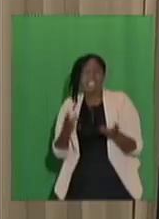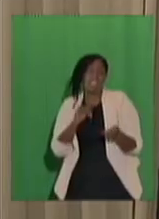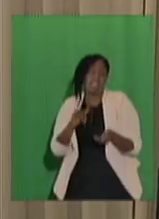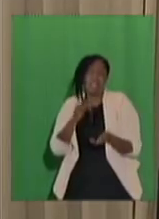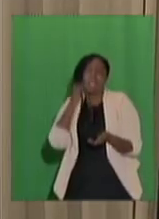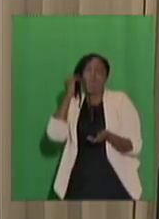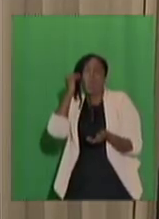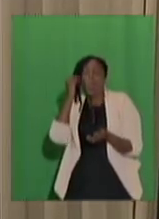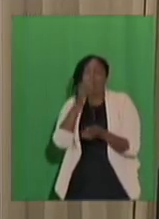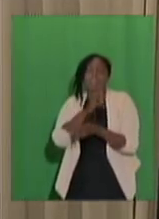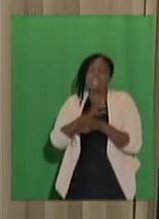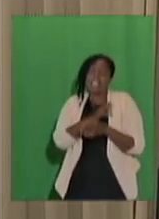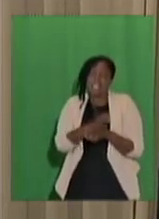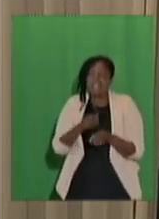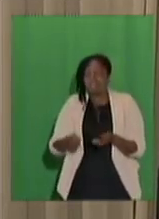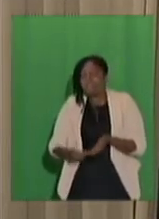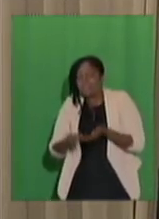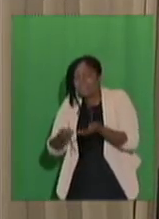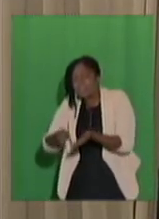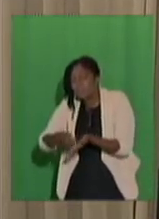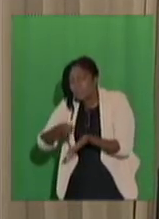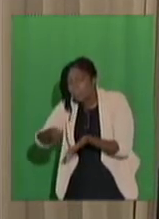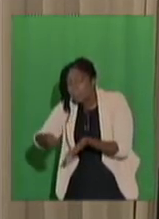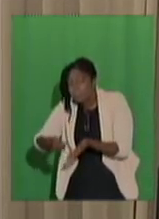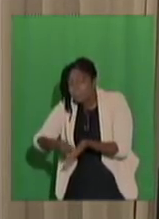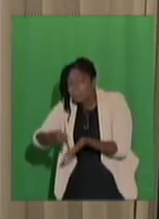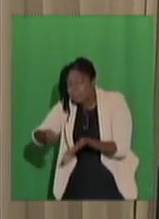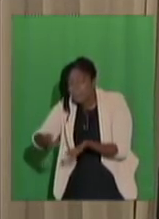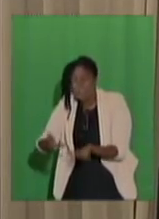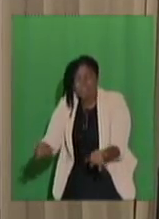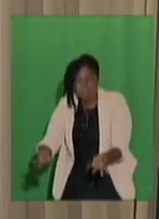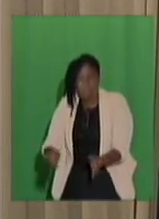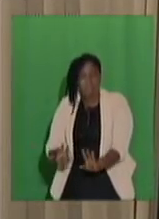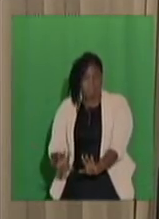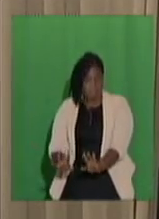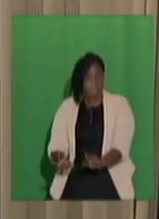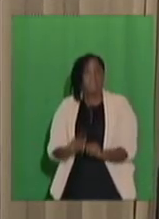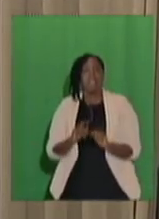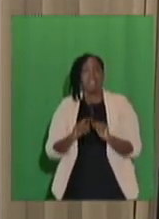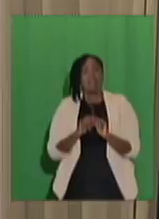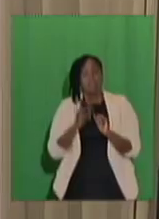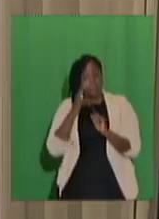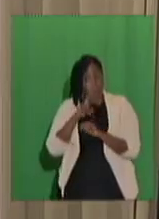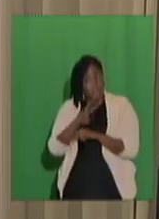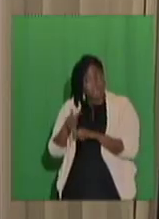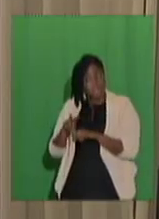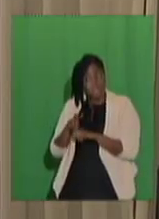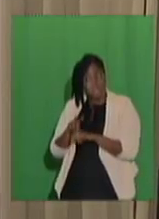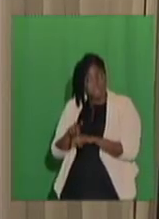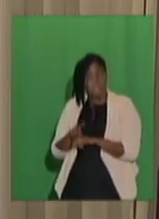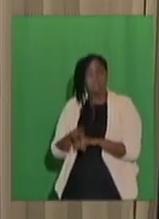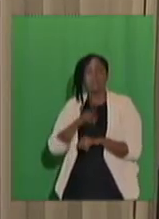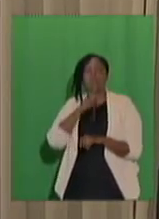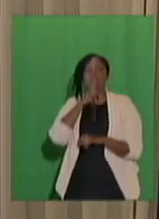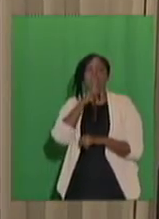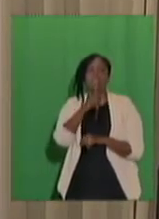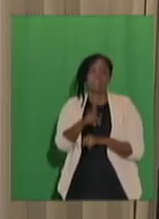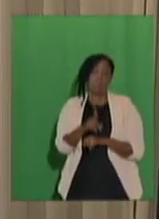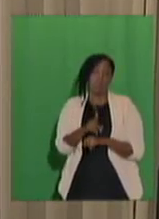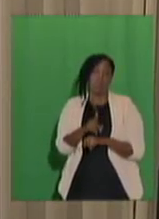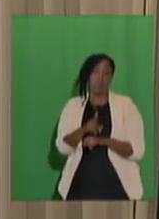that, as I said before, we're holding on to the patients to ensure that there's no spread in the population, because if we send